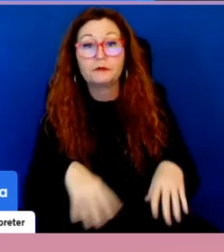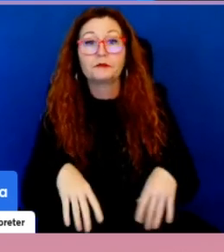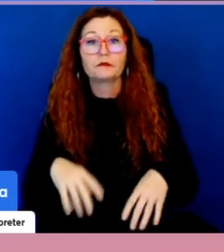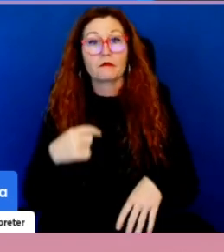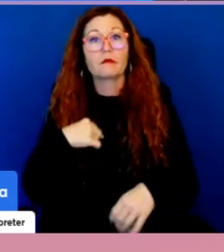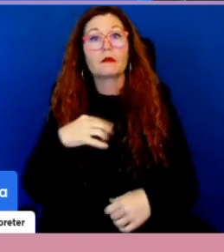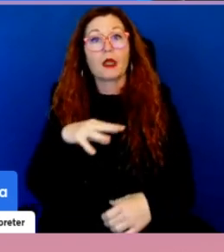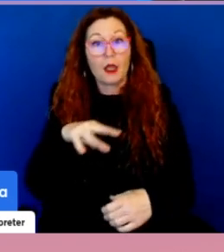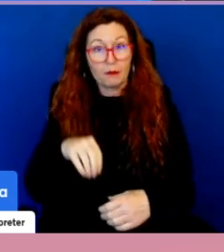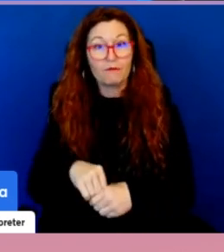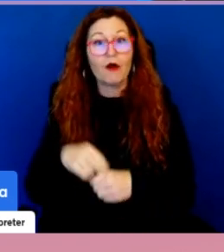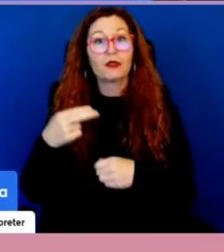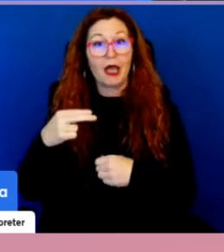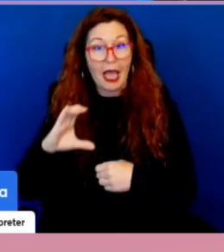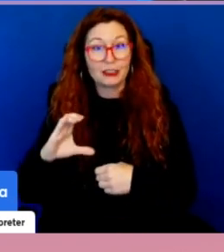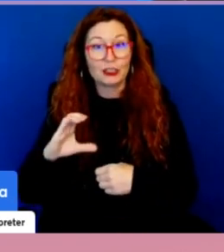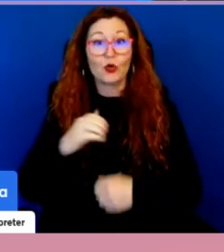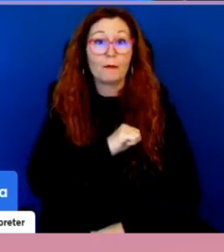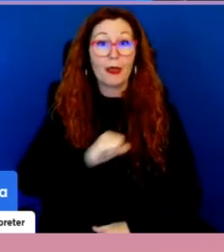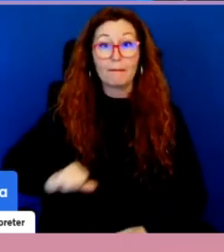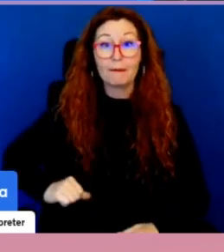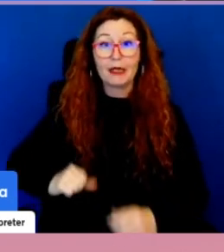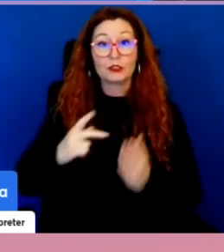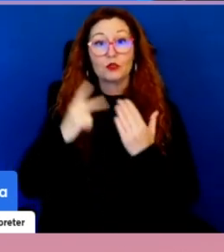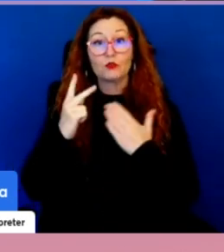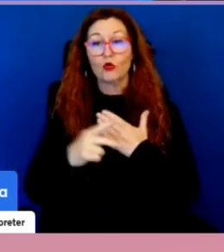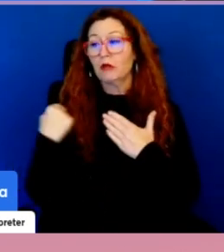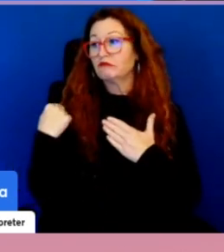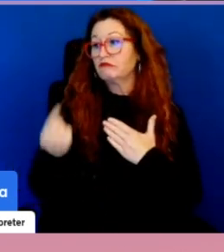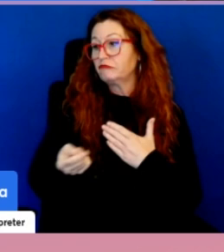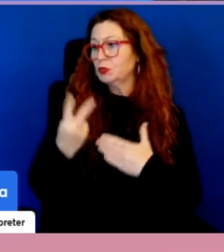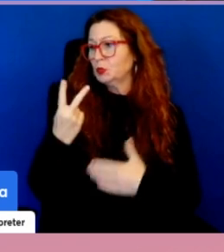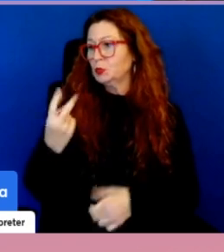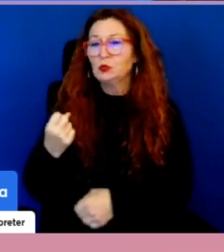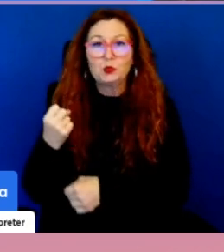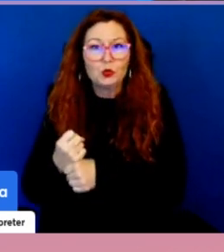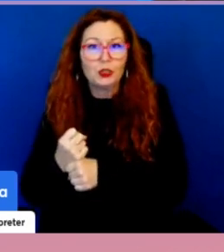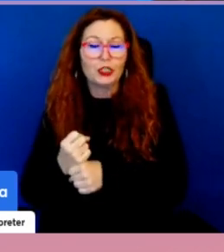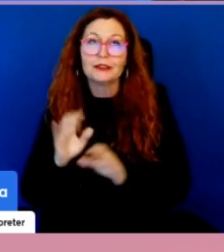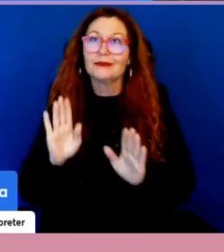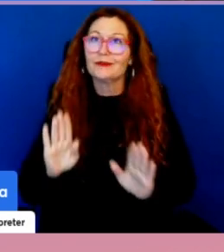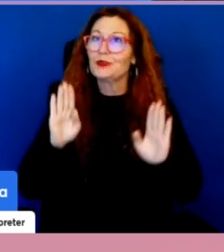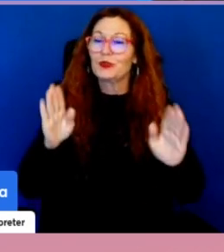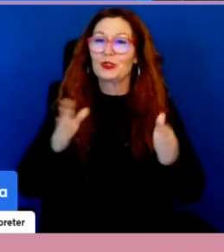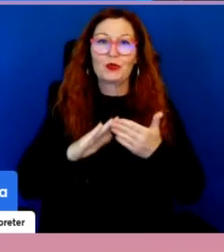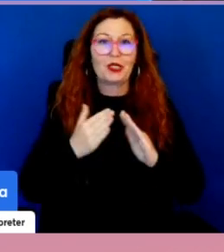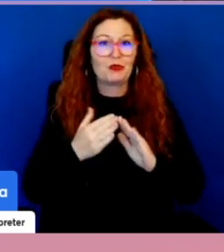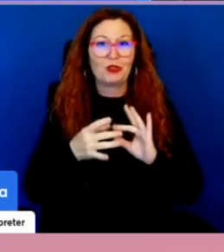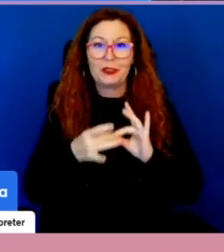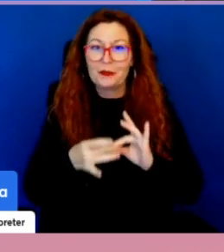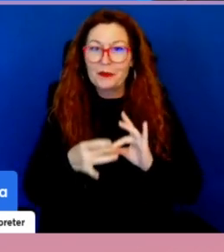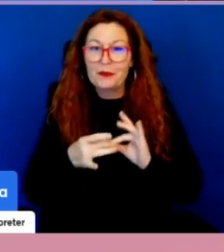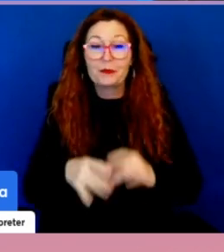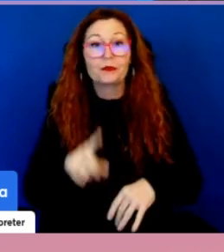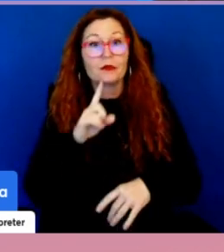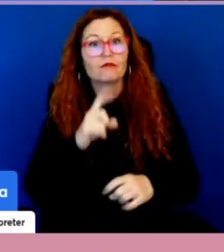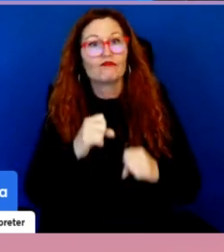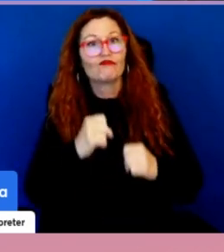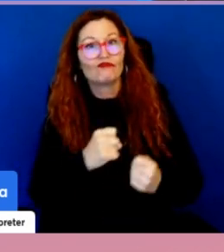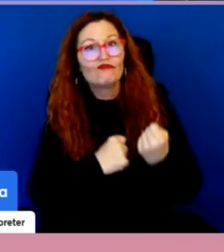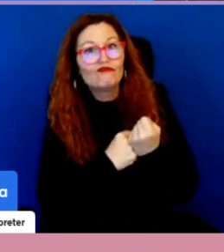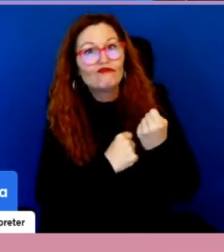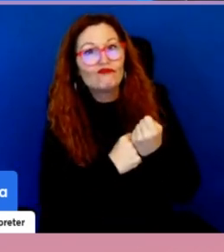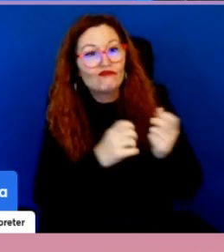HashiCorp Ambassador program for the last couple of years. Great group, great community to be part of. I'm a big advocate for happy developers